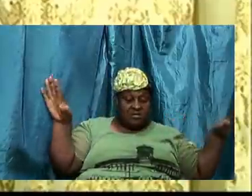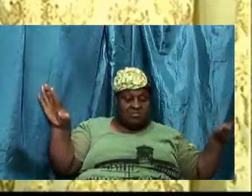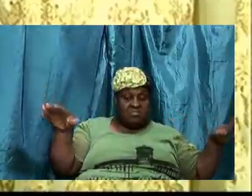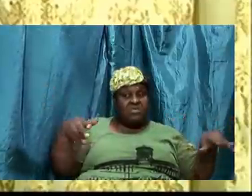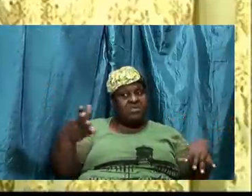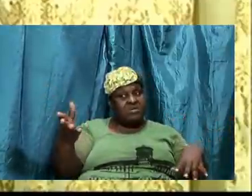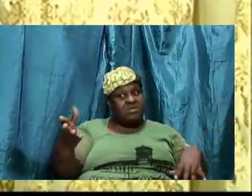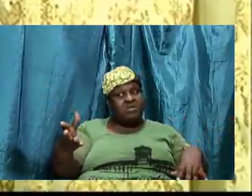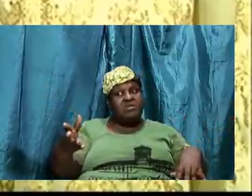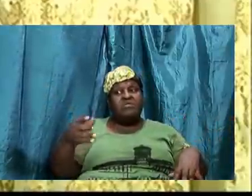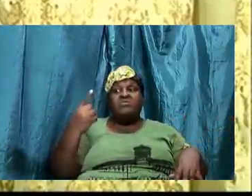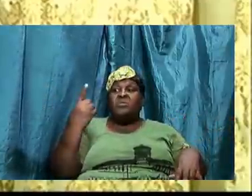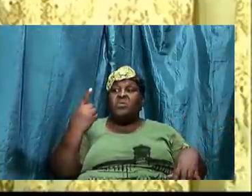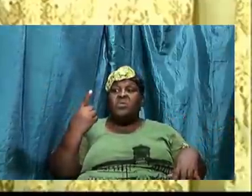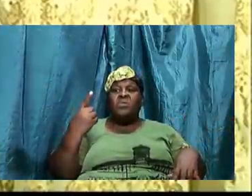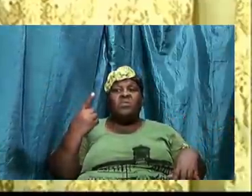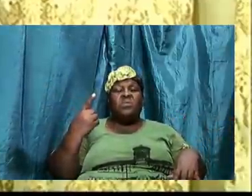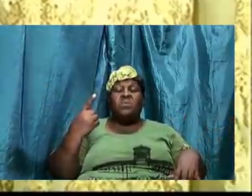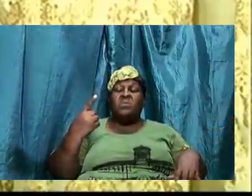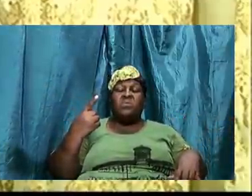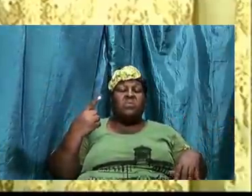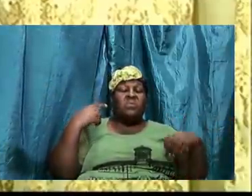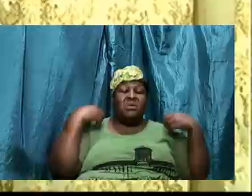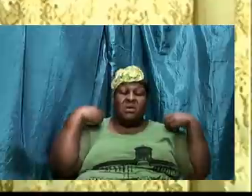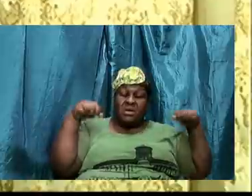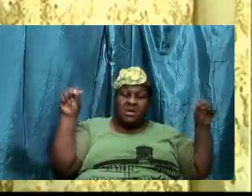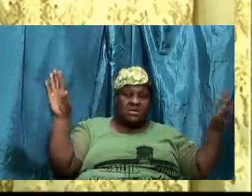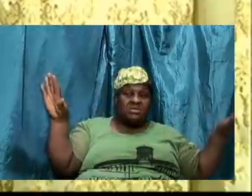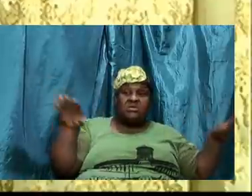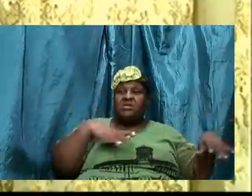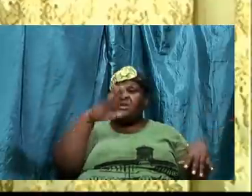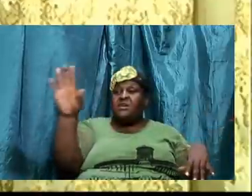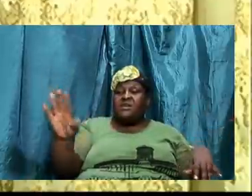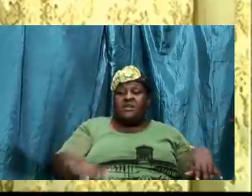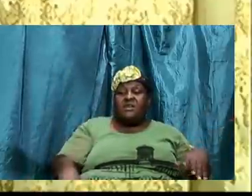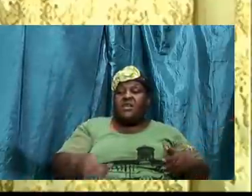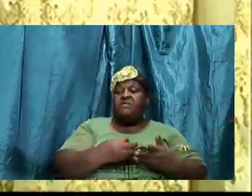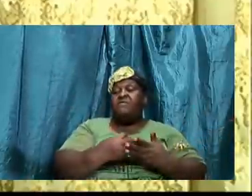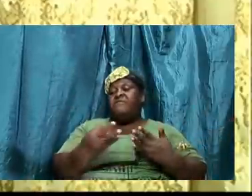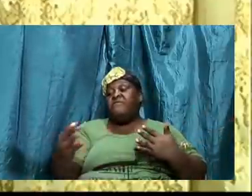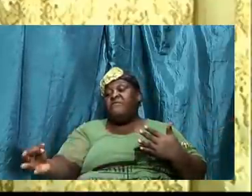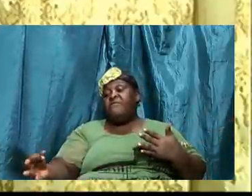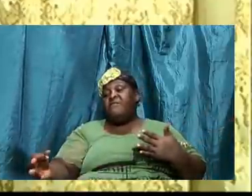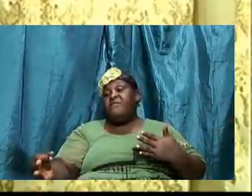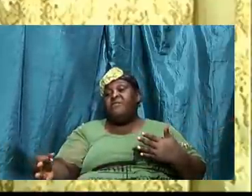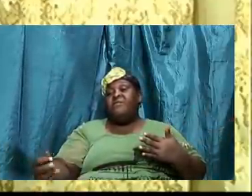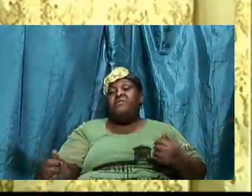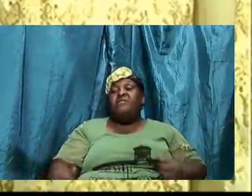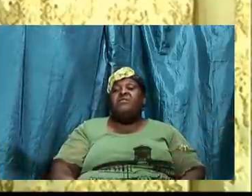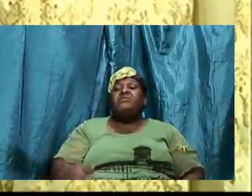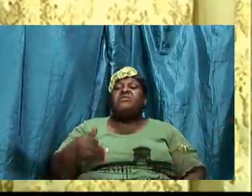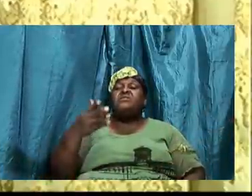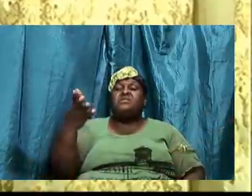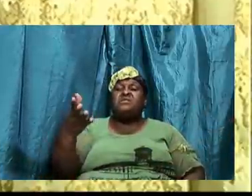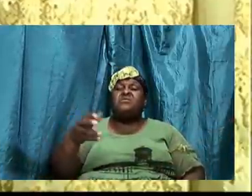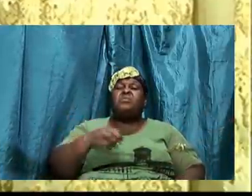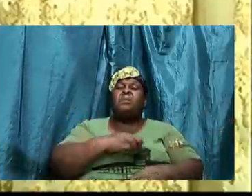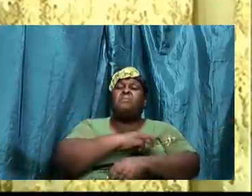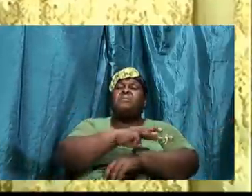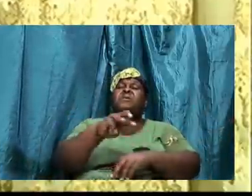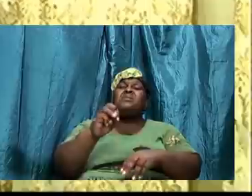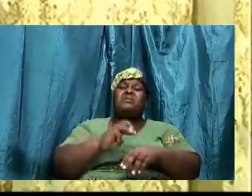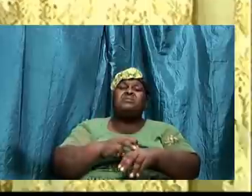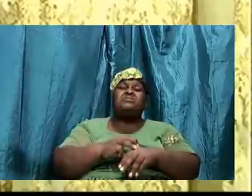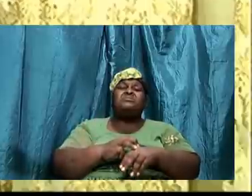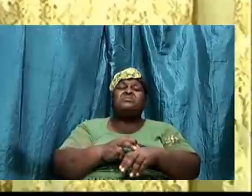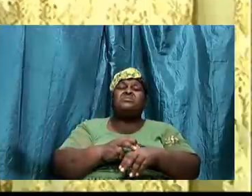only set of angels that did not fall, because they were ministering around